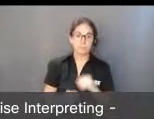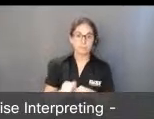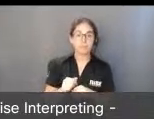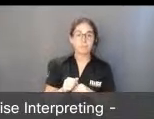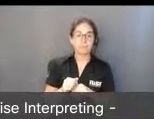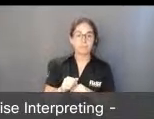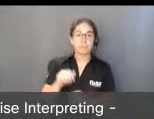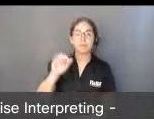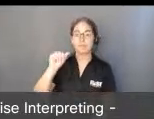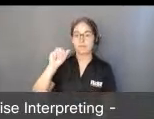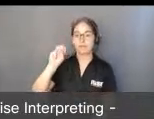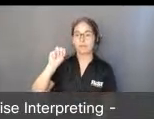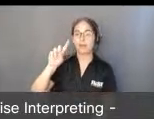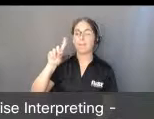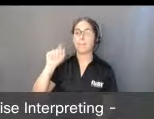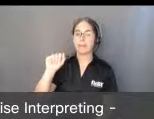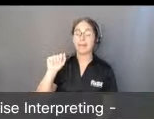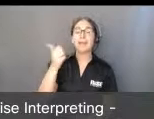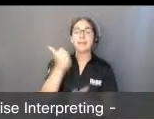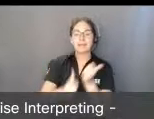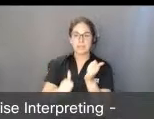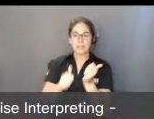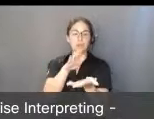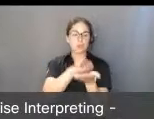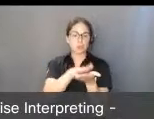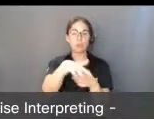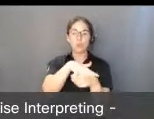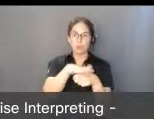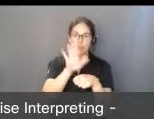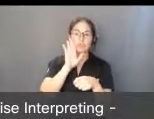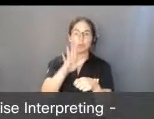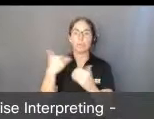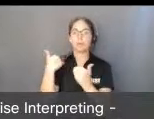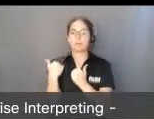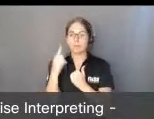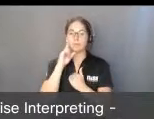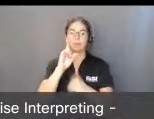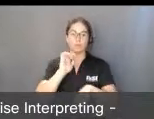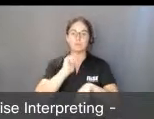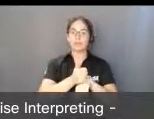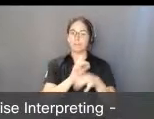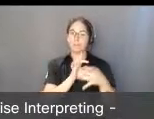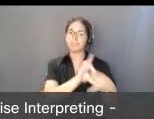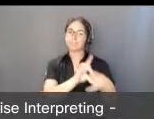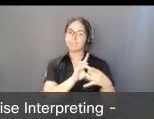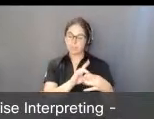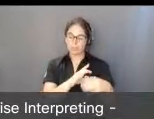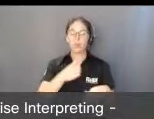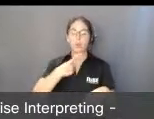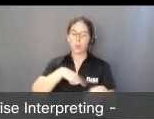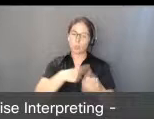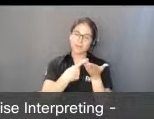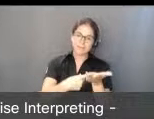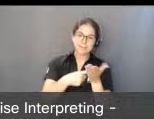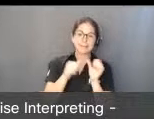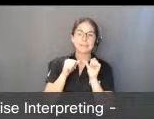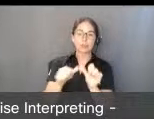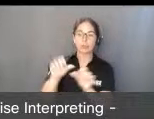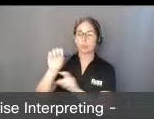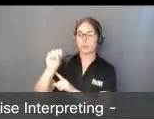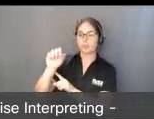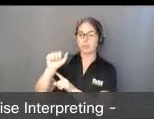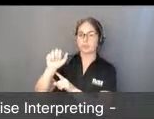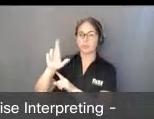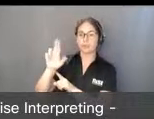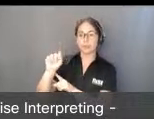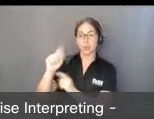their re-engagement strategies, but we did have that discussion about continuing the SART or SAR process.